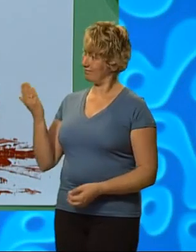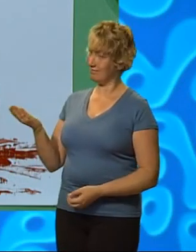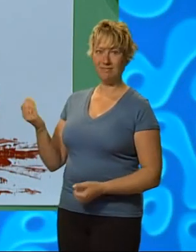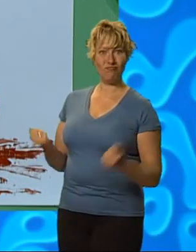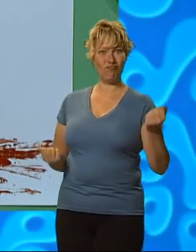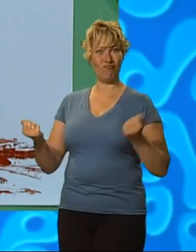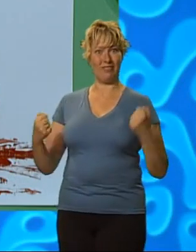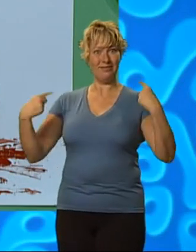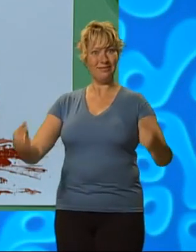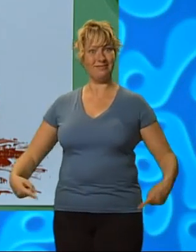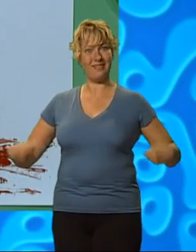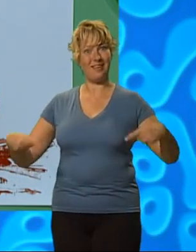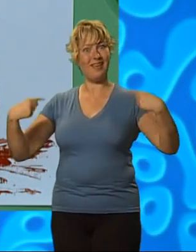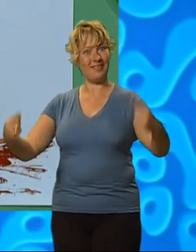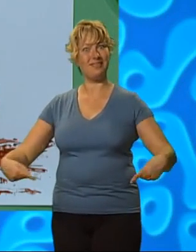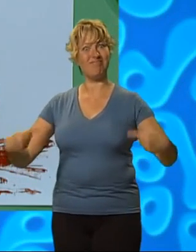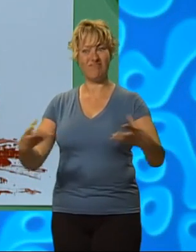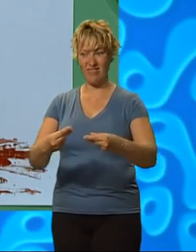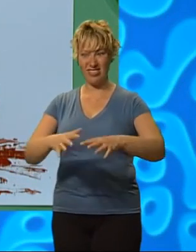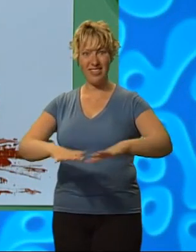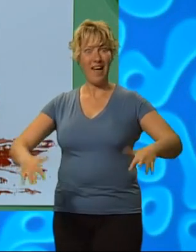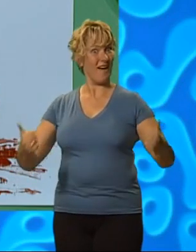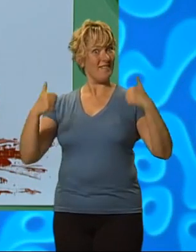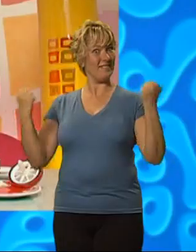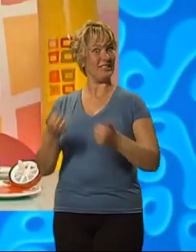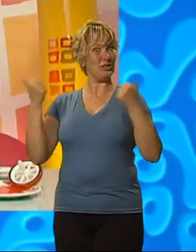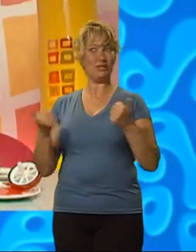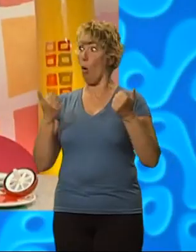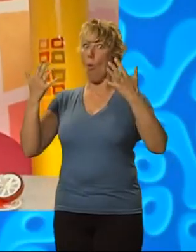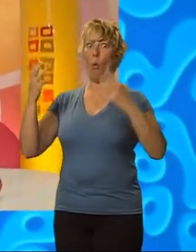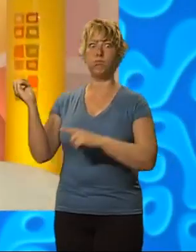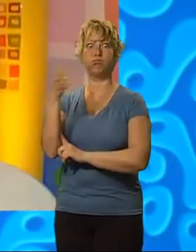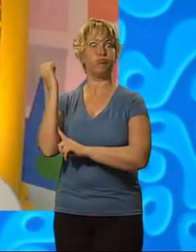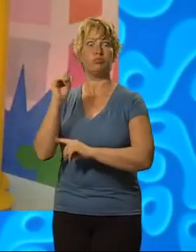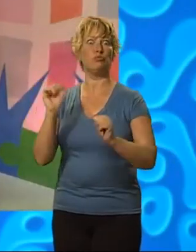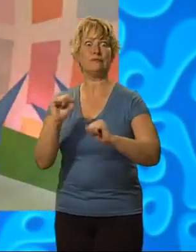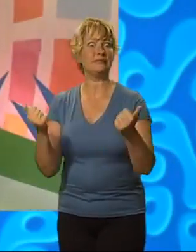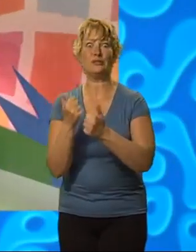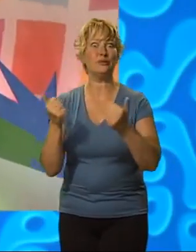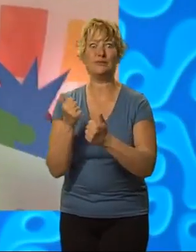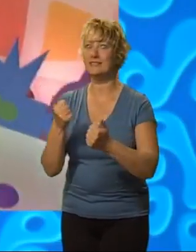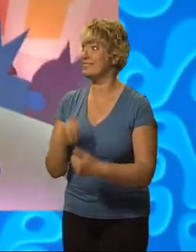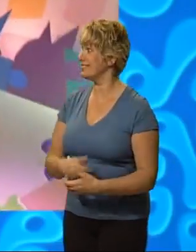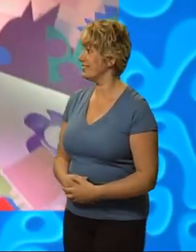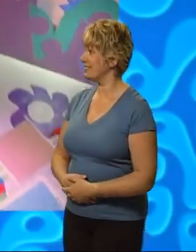my tractor in his muddy field. Finished! Ooh, no, I haven't. Ooh.